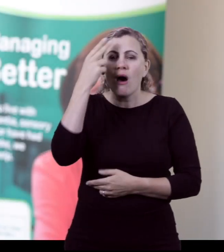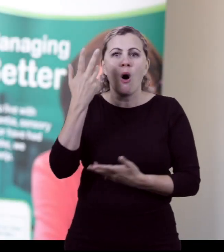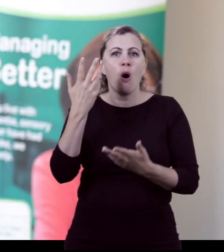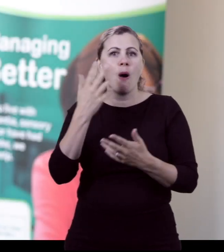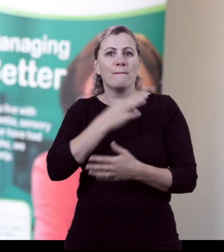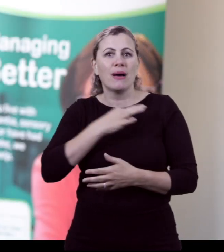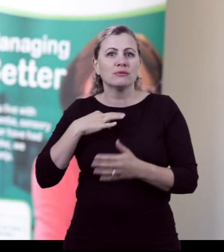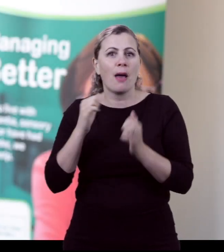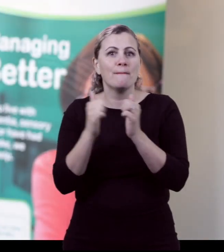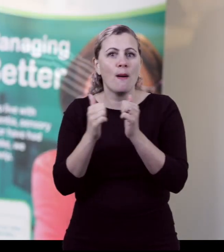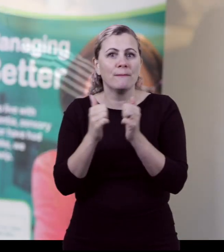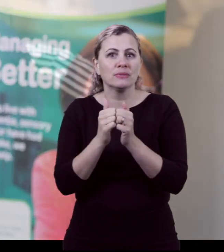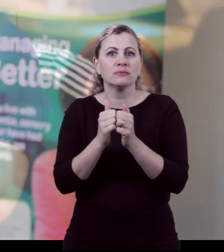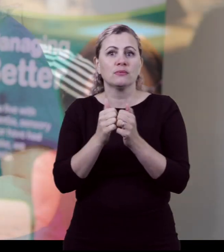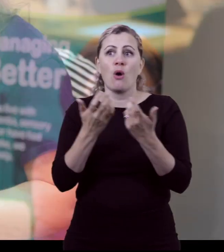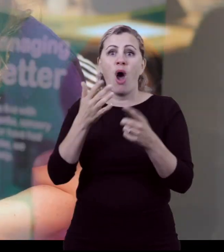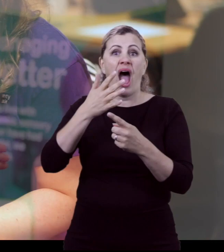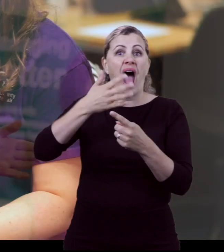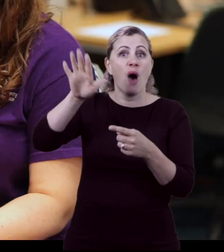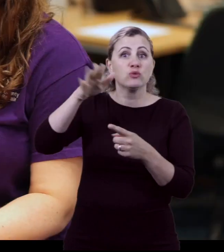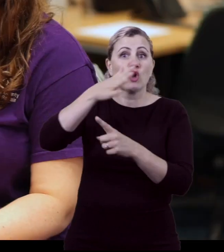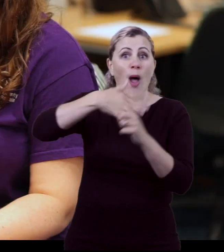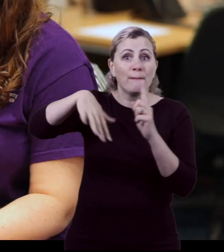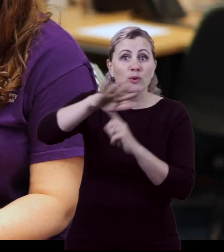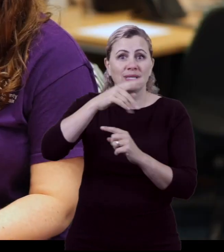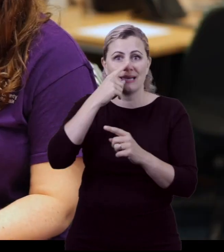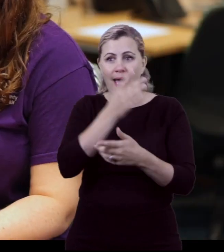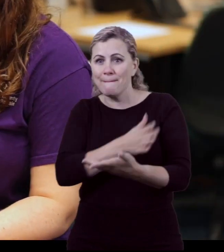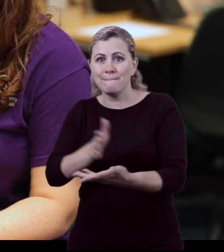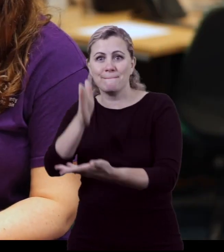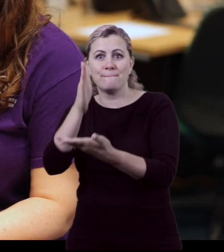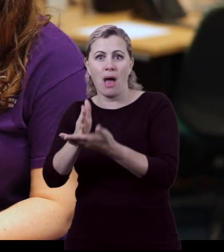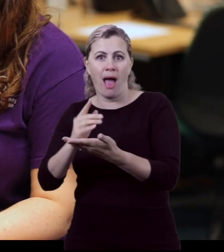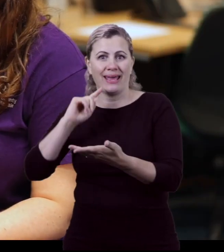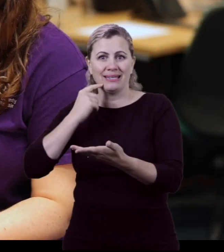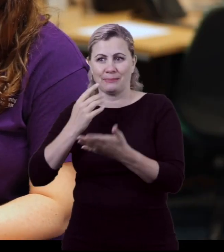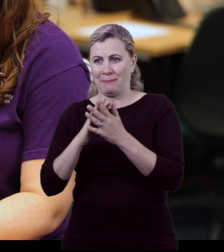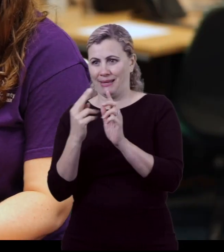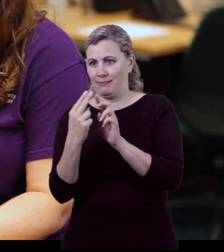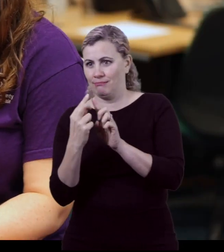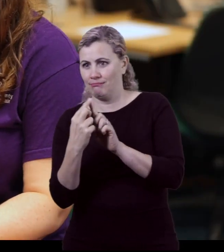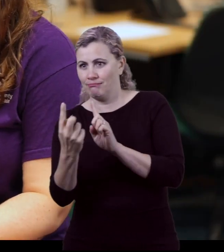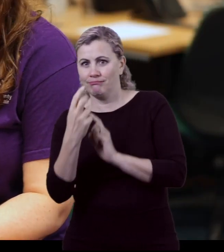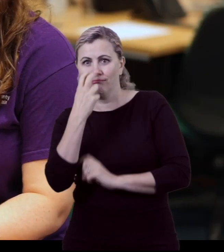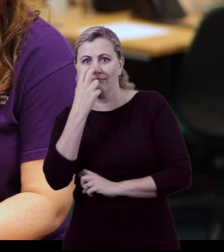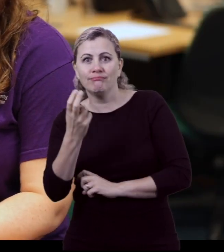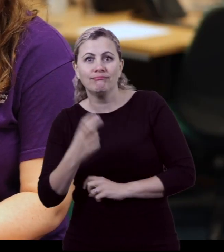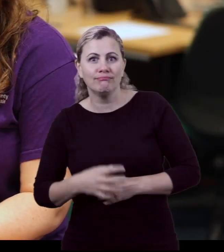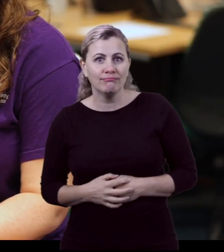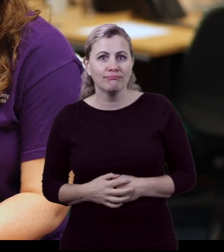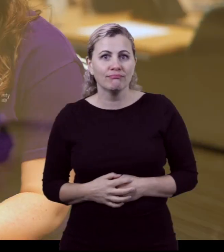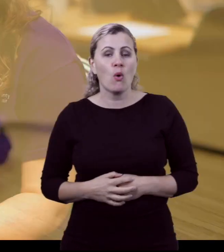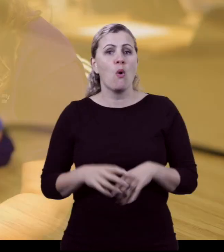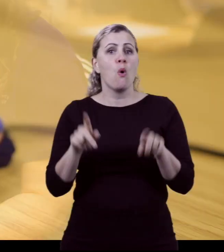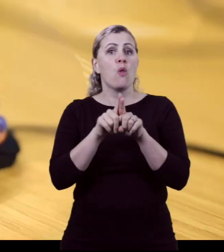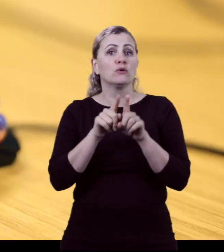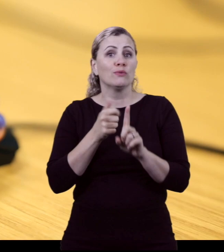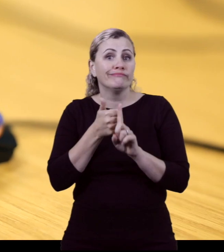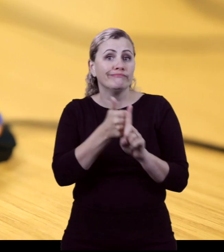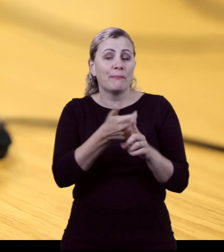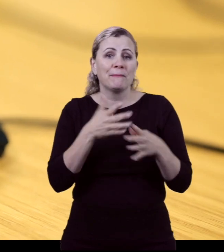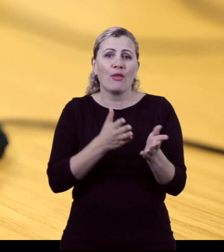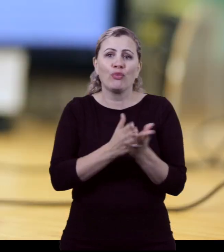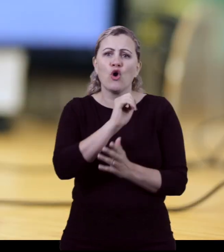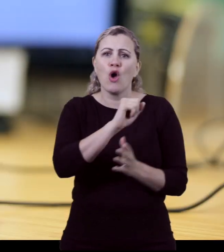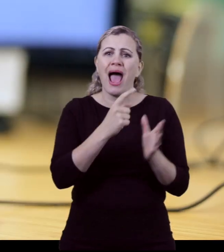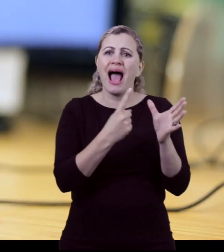be able to park more appropriately so there was less of a distance. And when I also supported her with an attendance allowance application. When